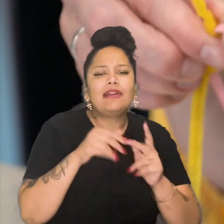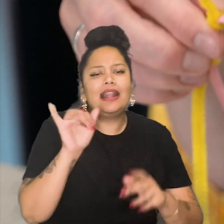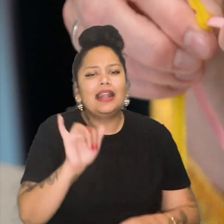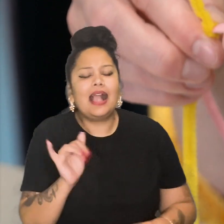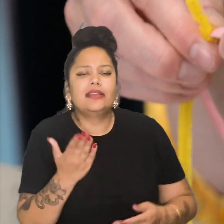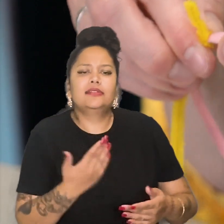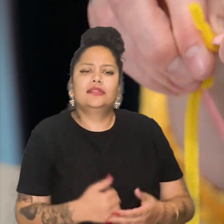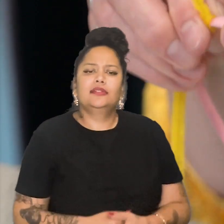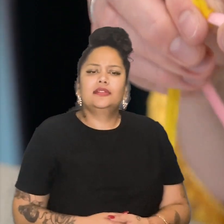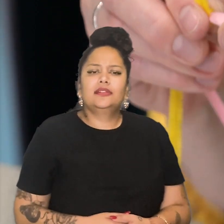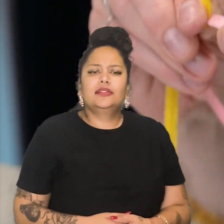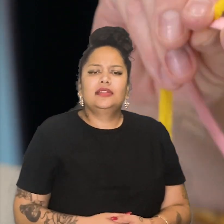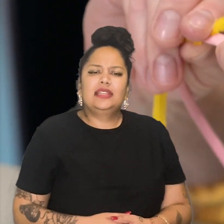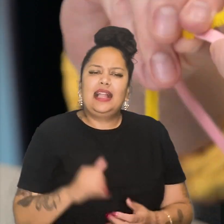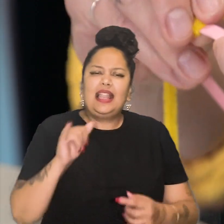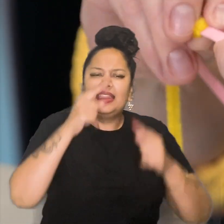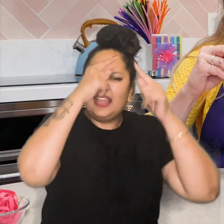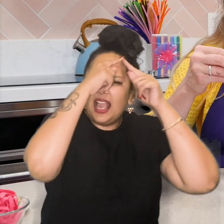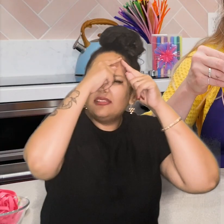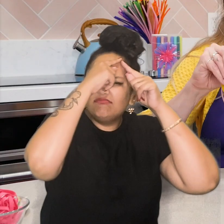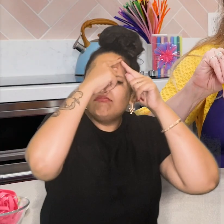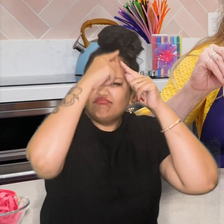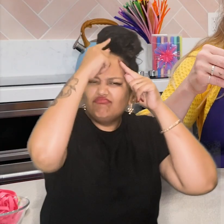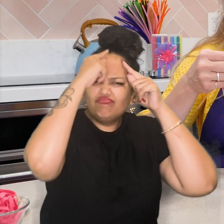like that a bit.